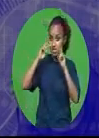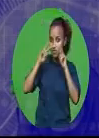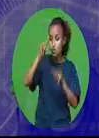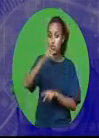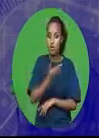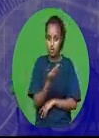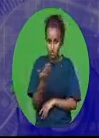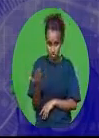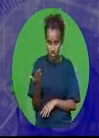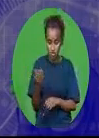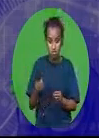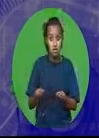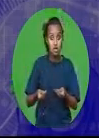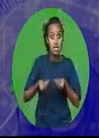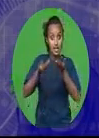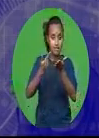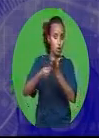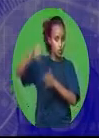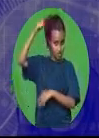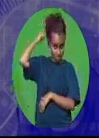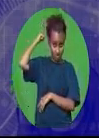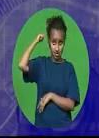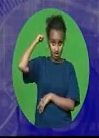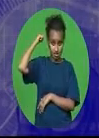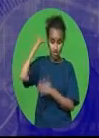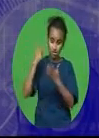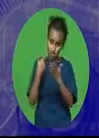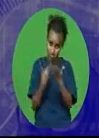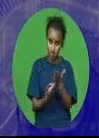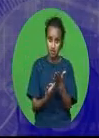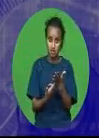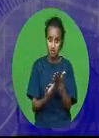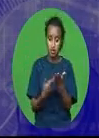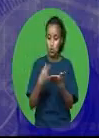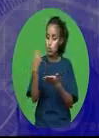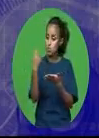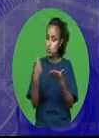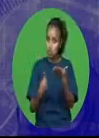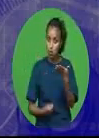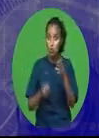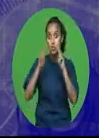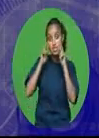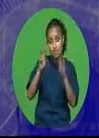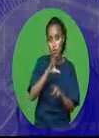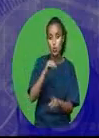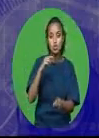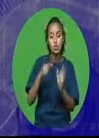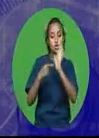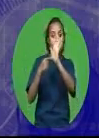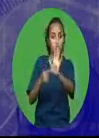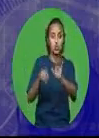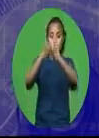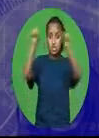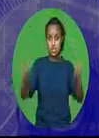an object will be given on the screen. Accordingly, draw the views and show the size